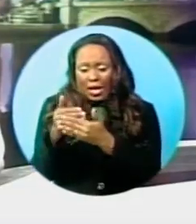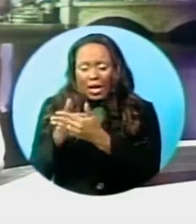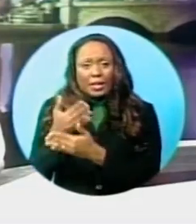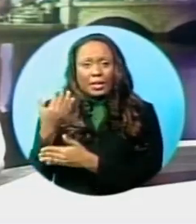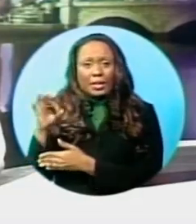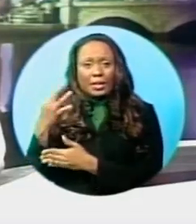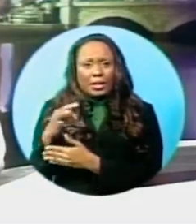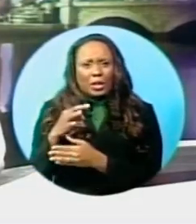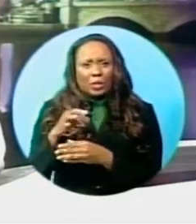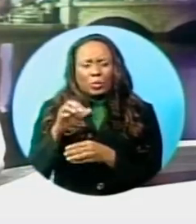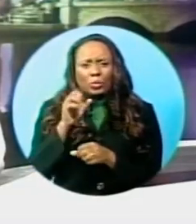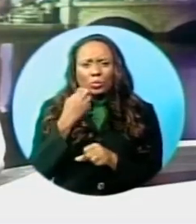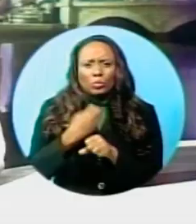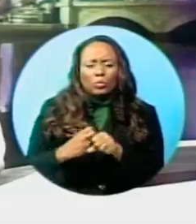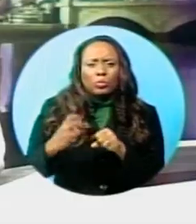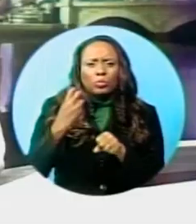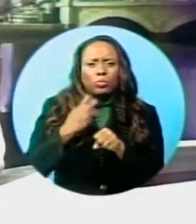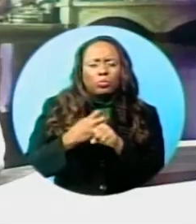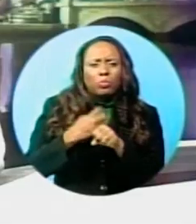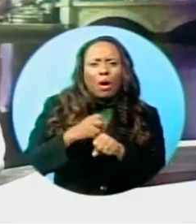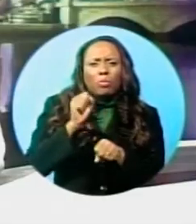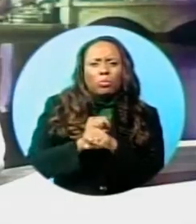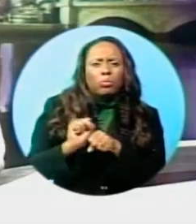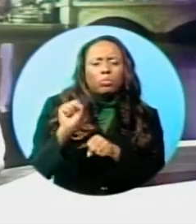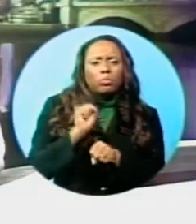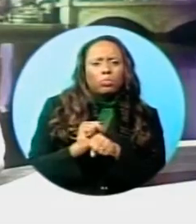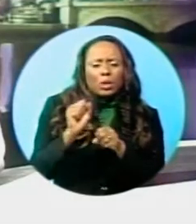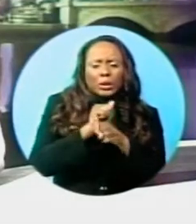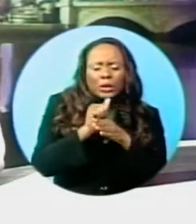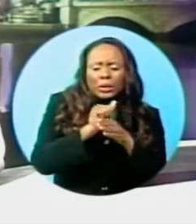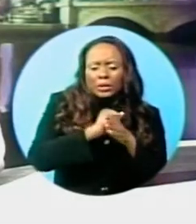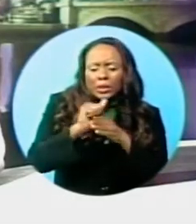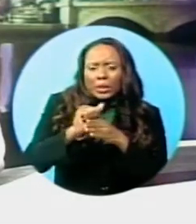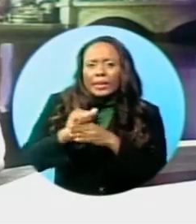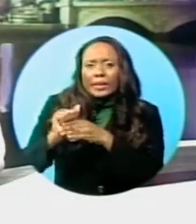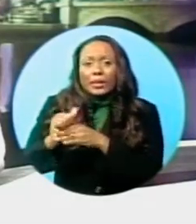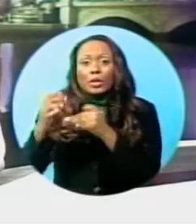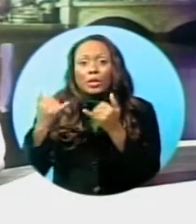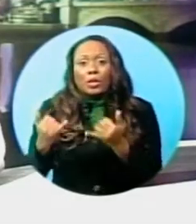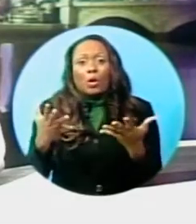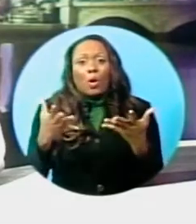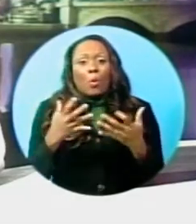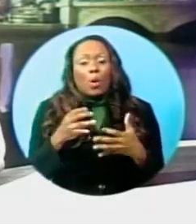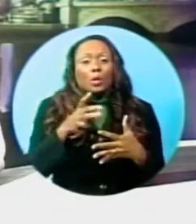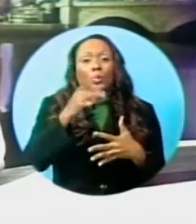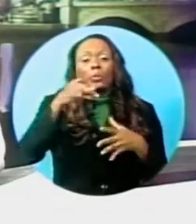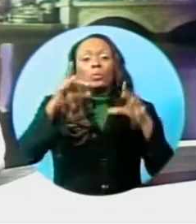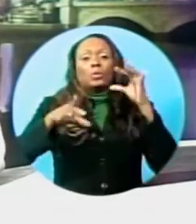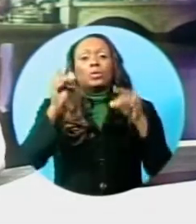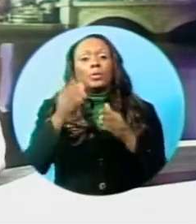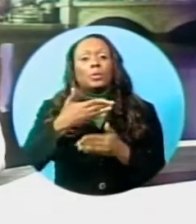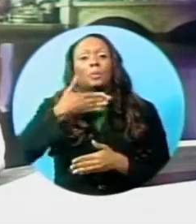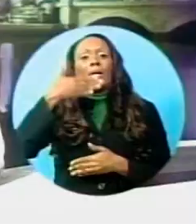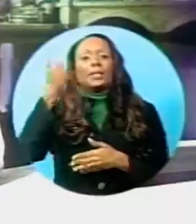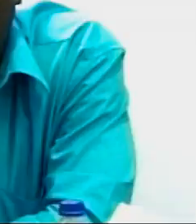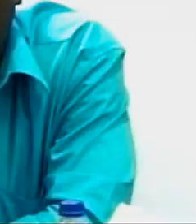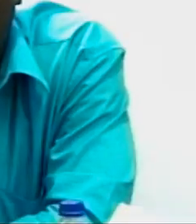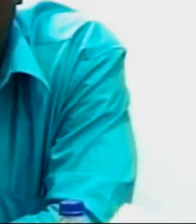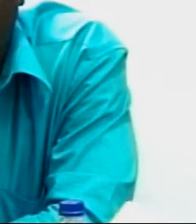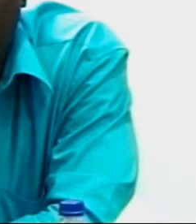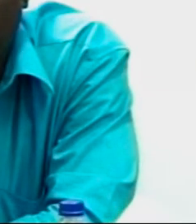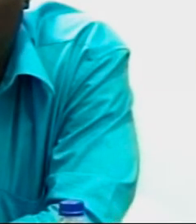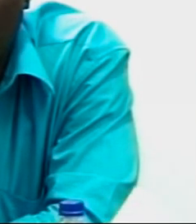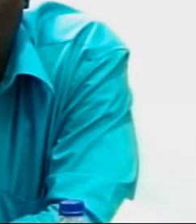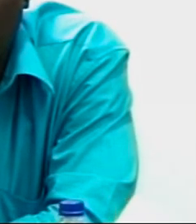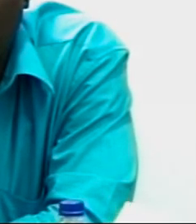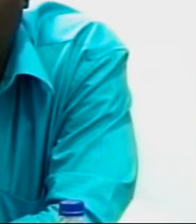work since September last year. The chairman says the task will now be selecting the best 3 squads to represent Barbados. We